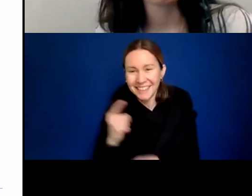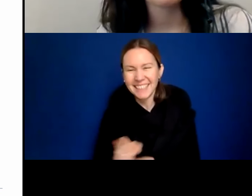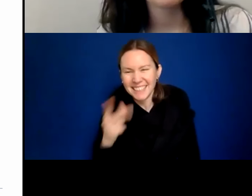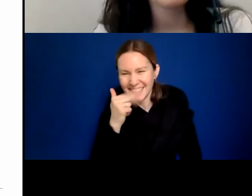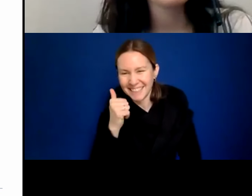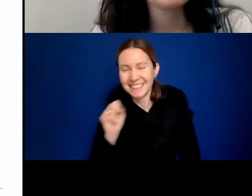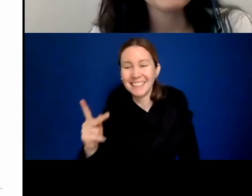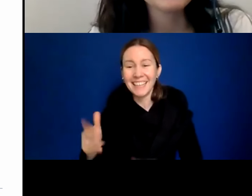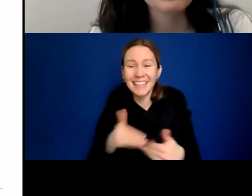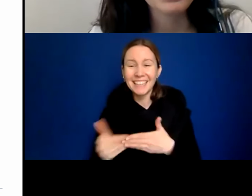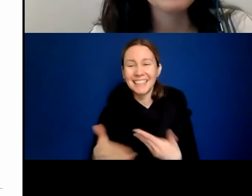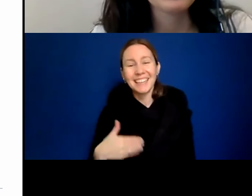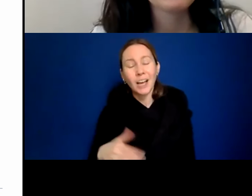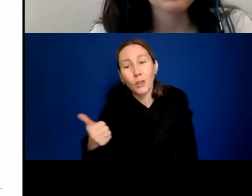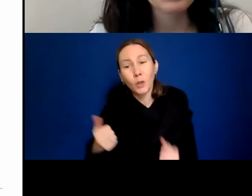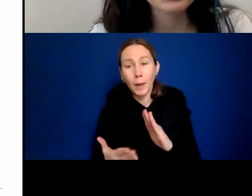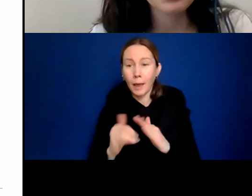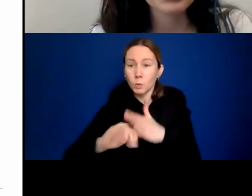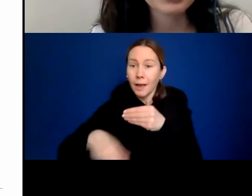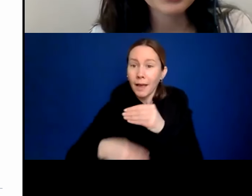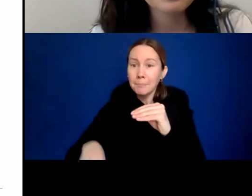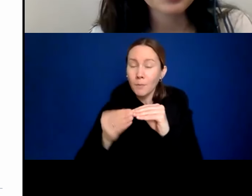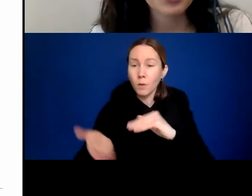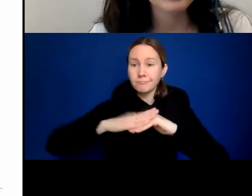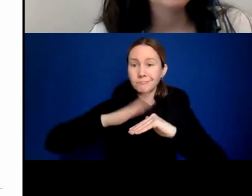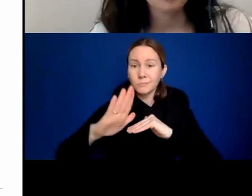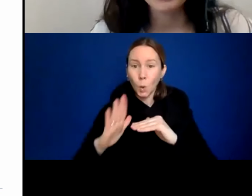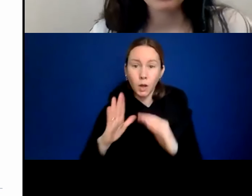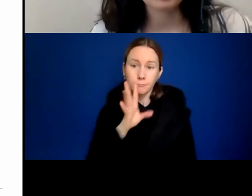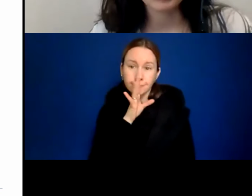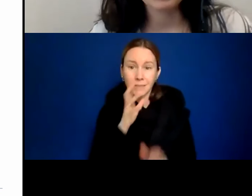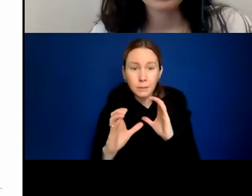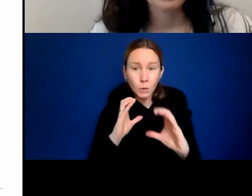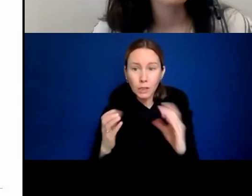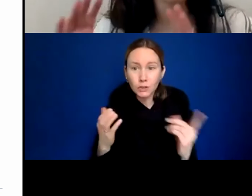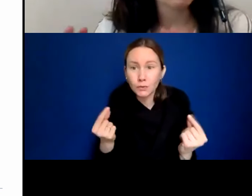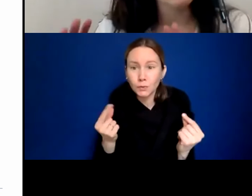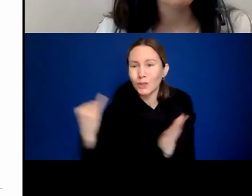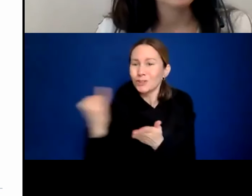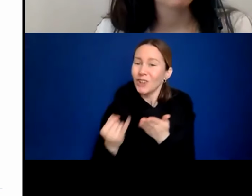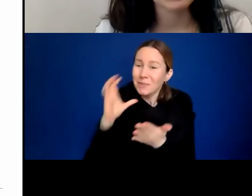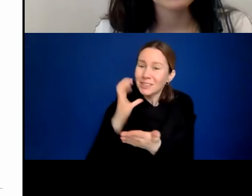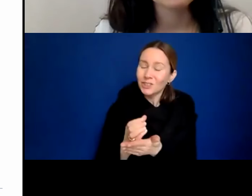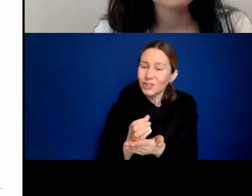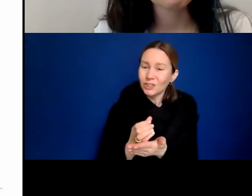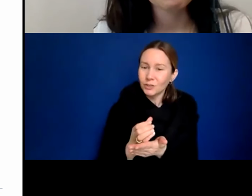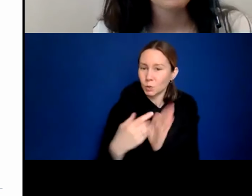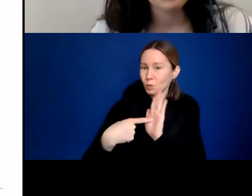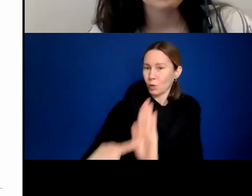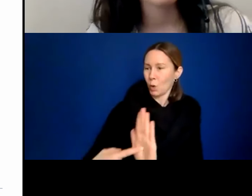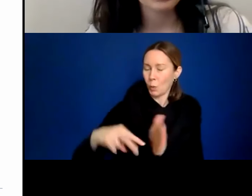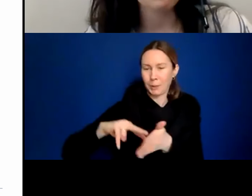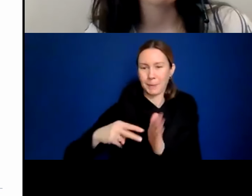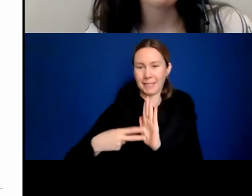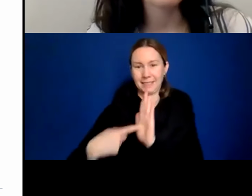Anyway, other ways that you can supplement your spoken communication are by drawing a picture, showing what you mean.